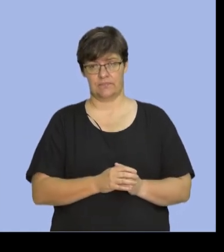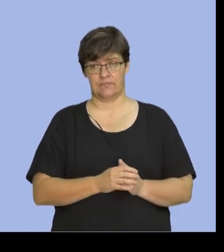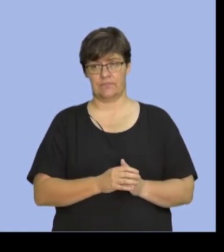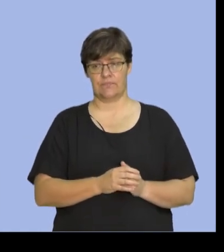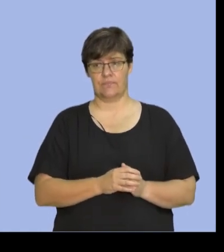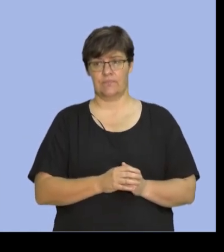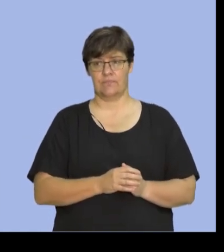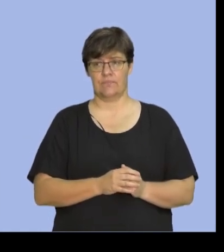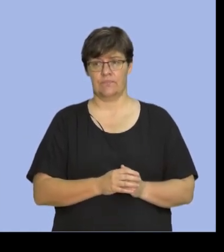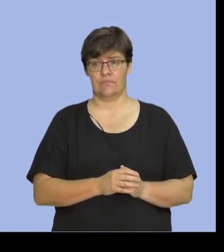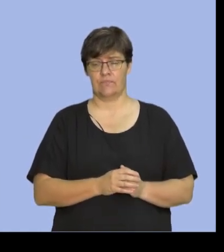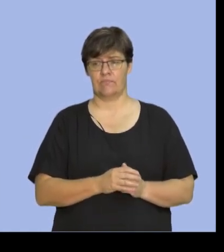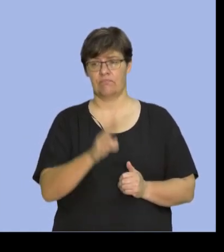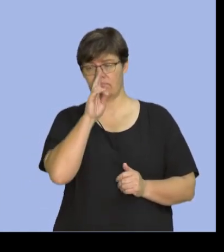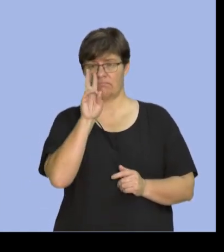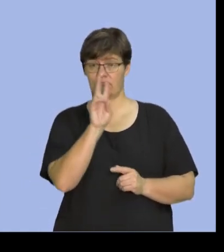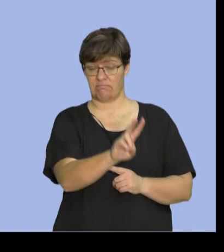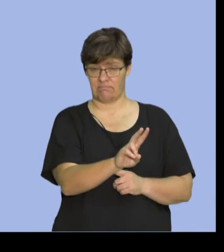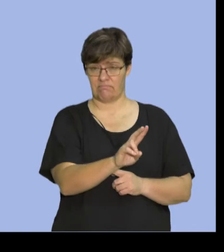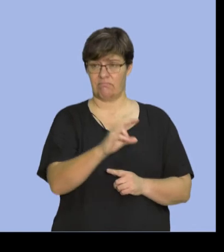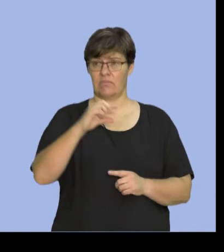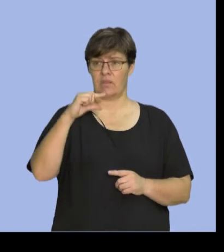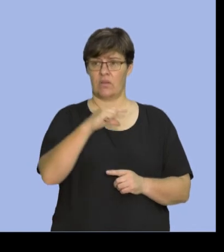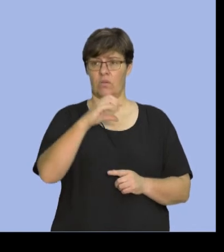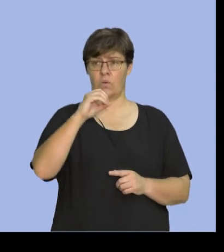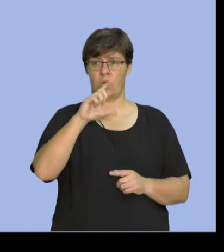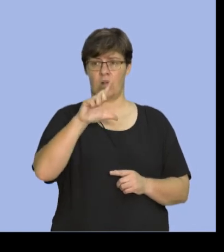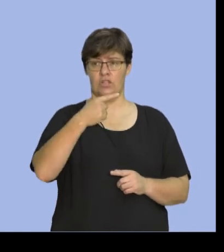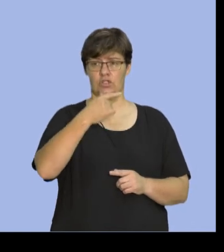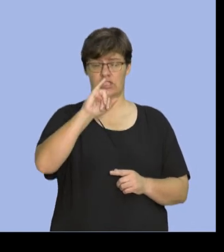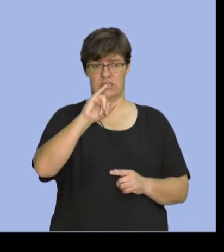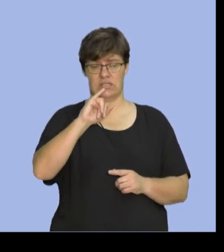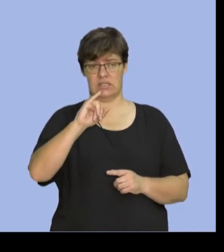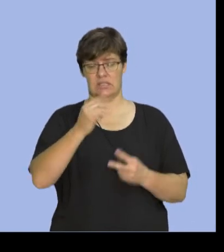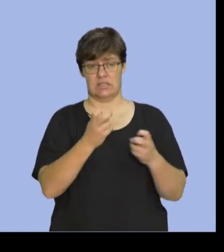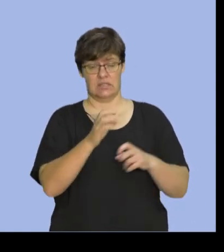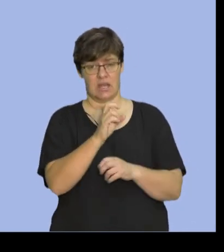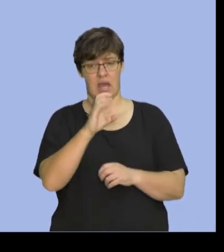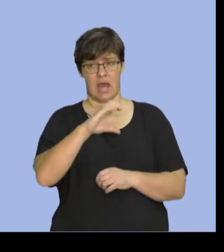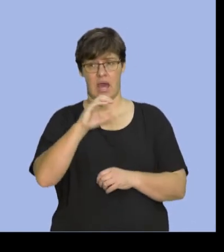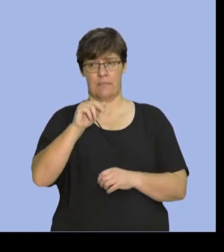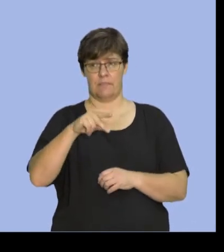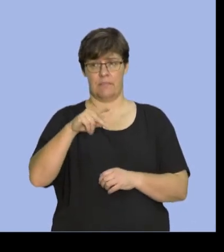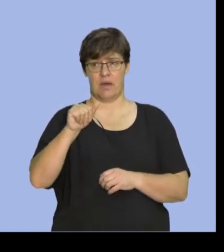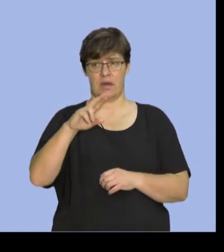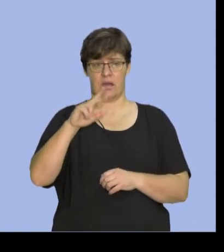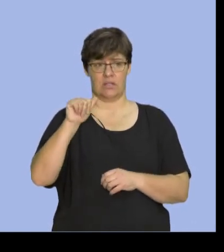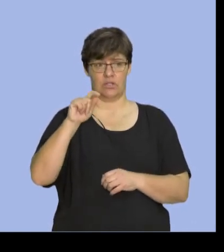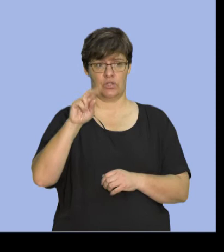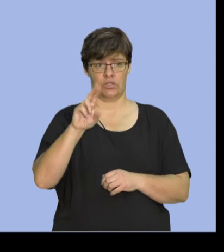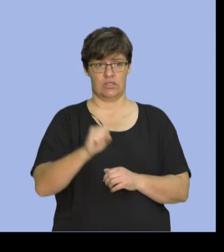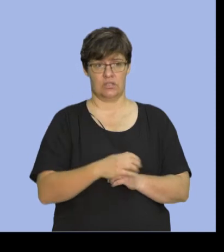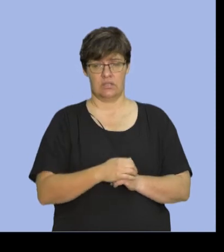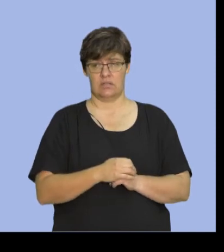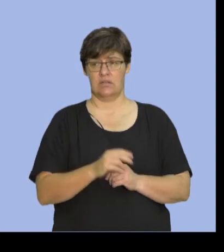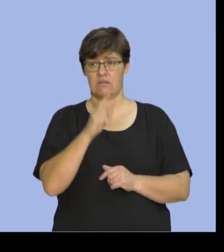We're going to race on to the Golgi apparatus, and here is an illustration of a two-dimensional image as well as